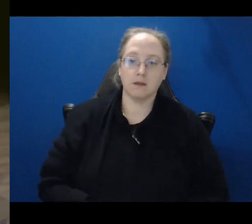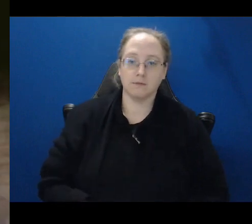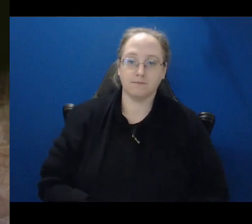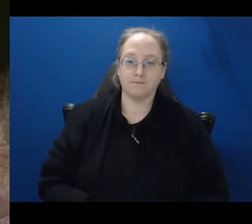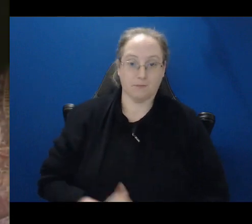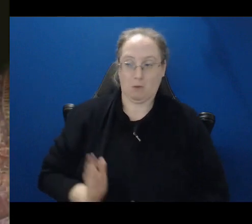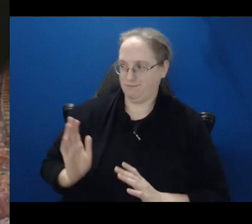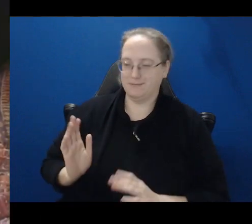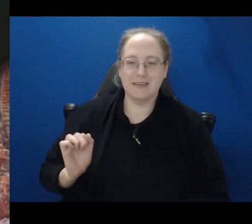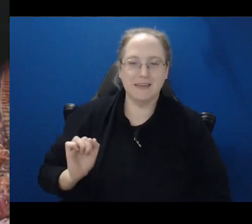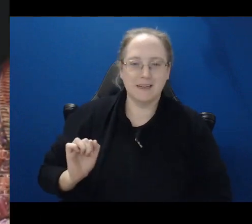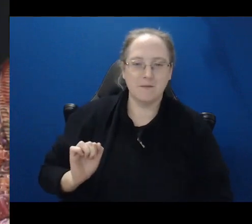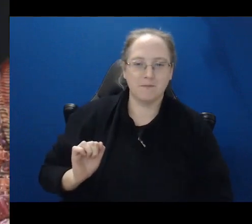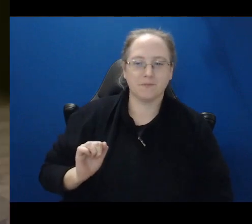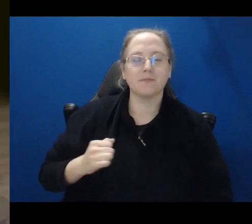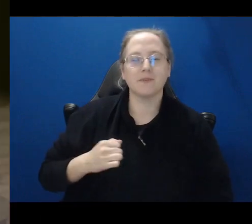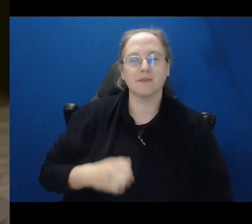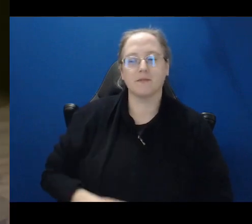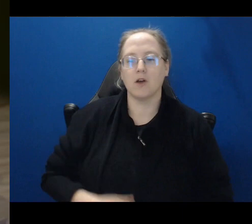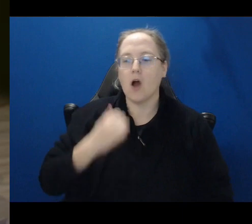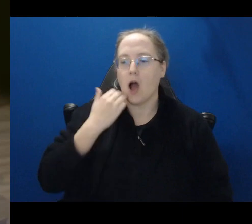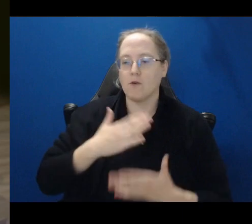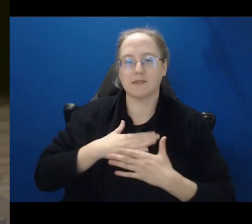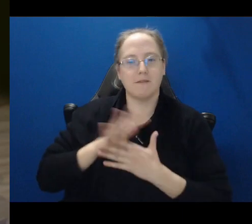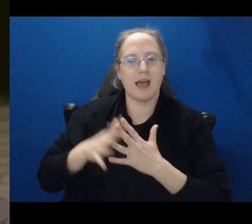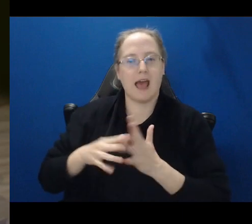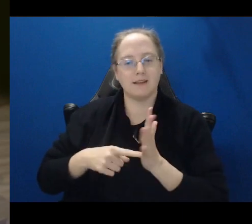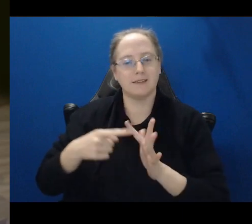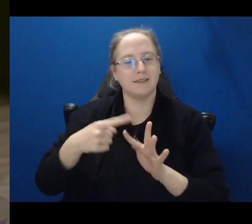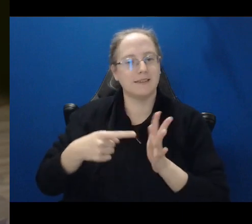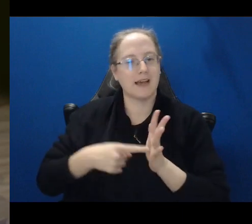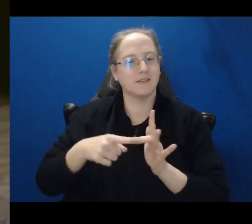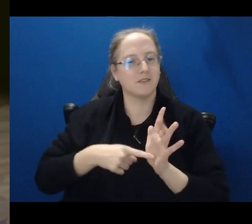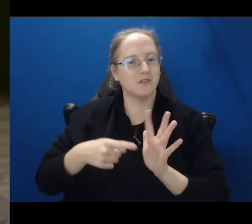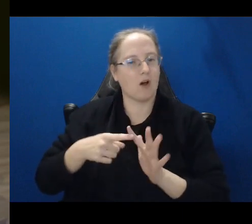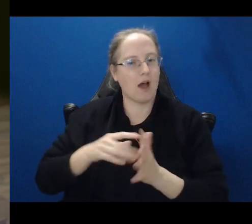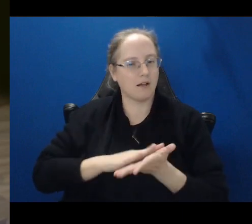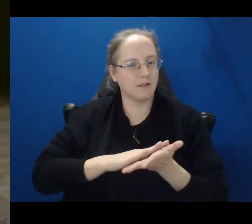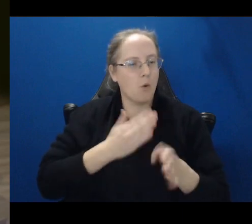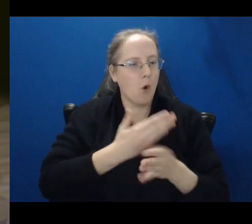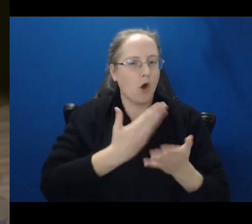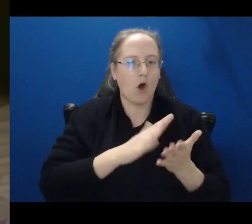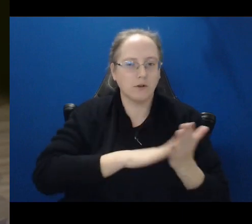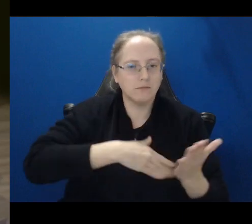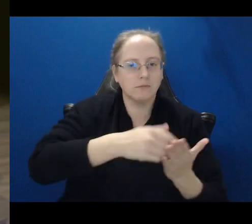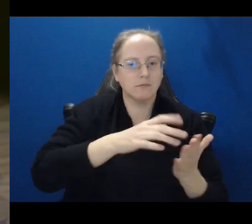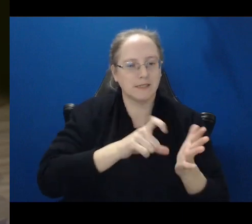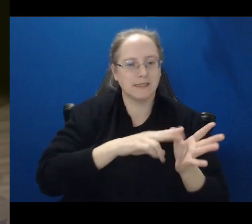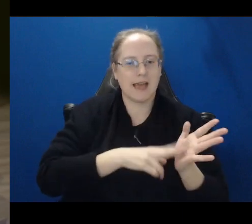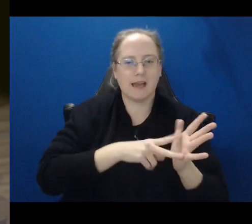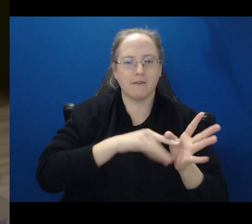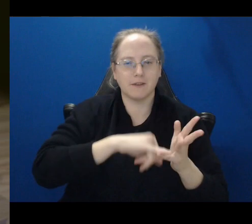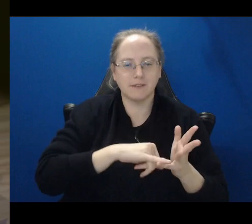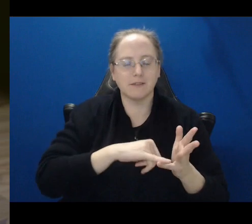I've always loved the way that the textiles or the works on canvas, I love having the torn edge of it and the way